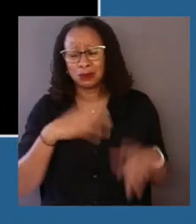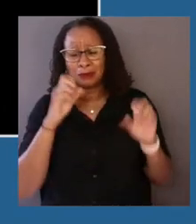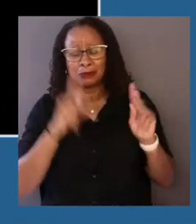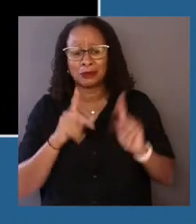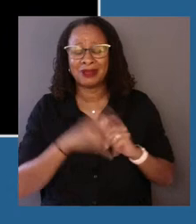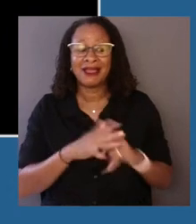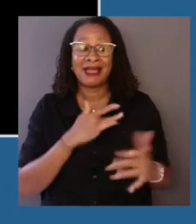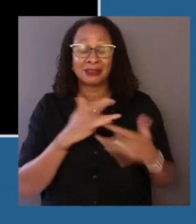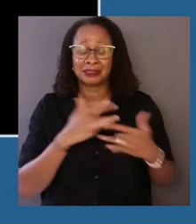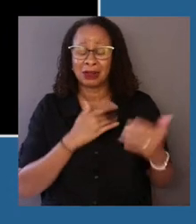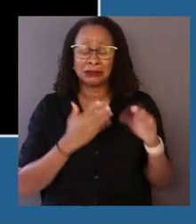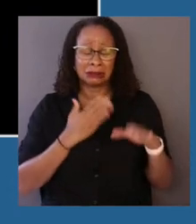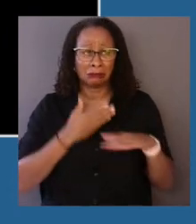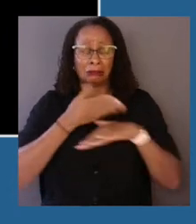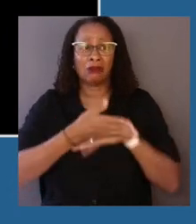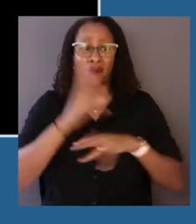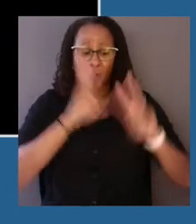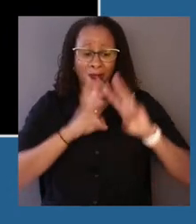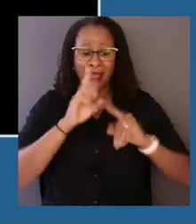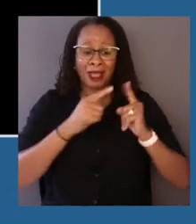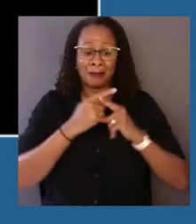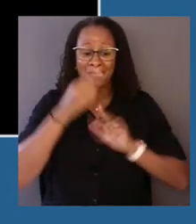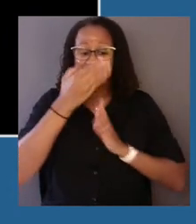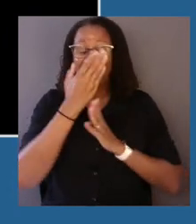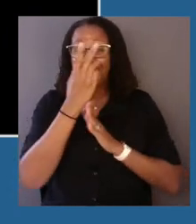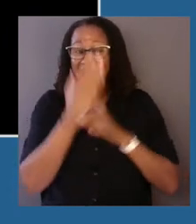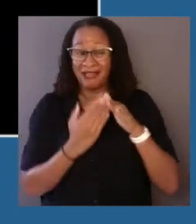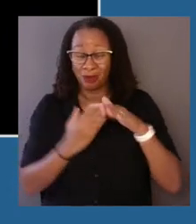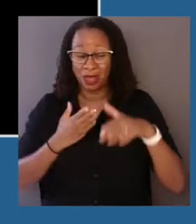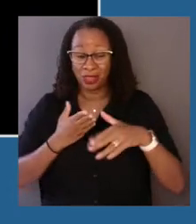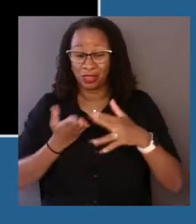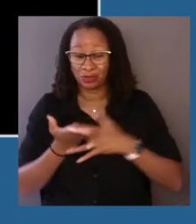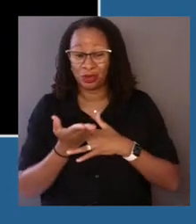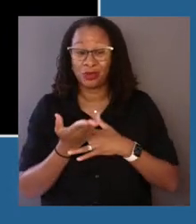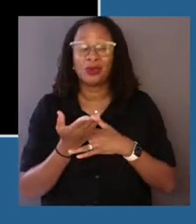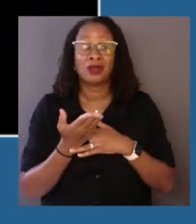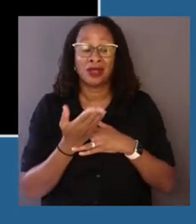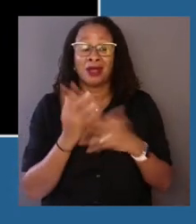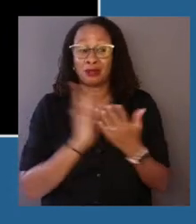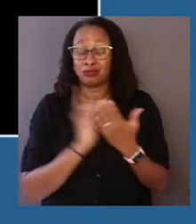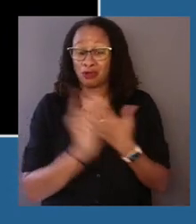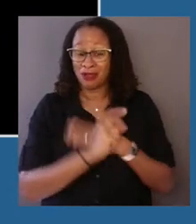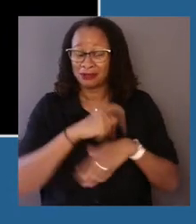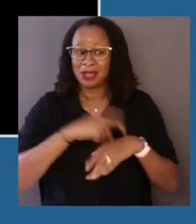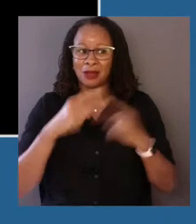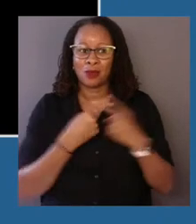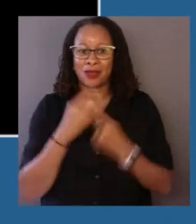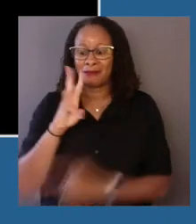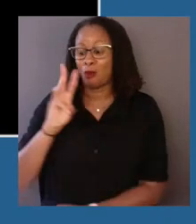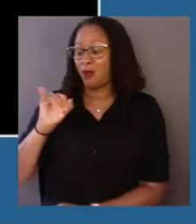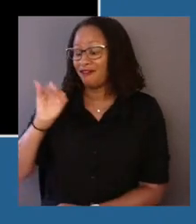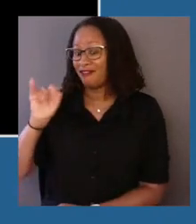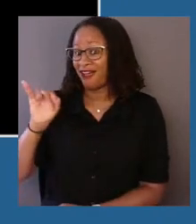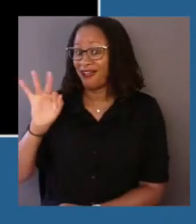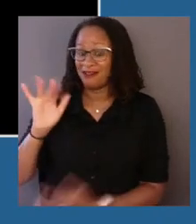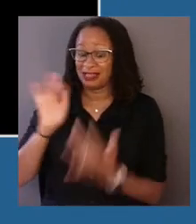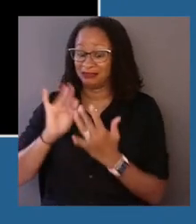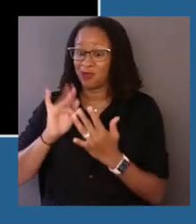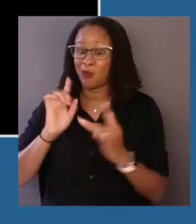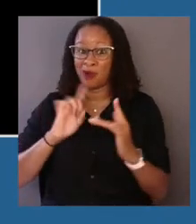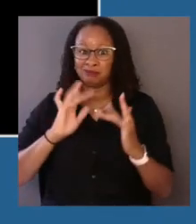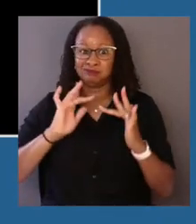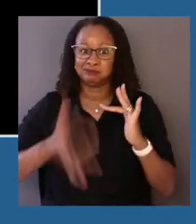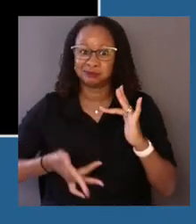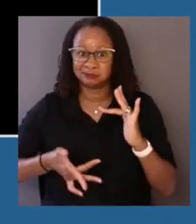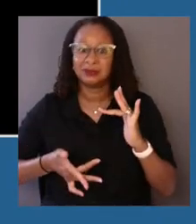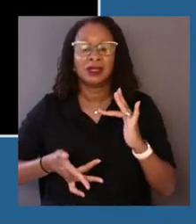over-worrying until about halfway through showtime when the Wi-Fi where I was actually did go out. So